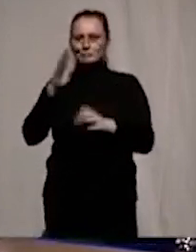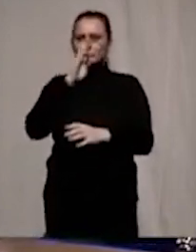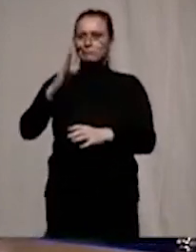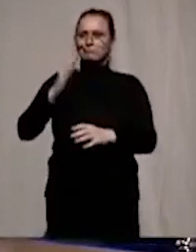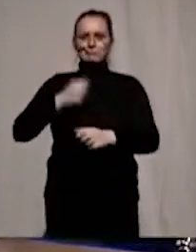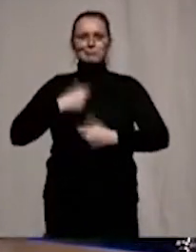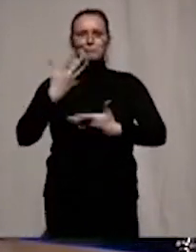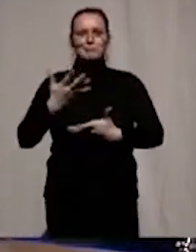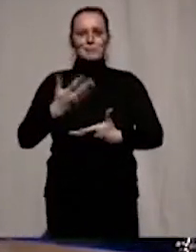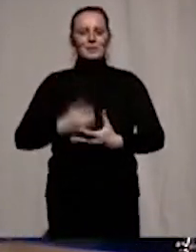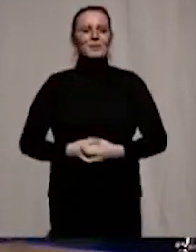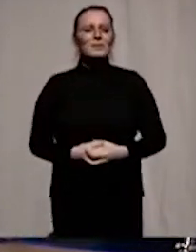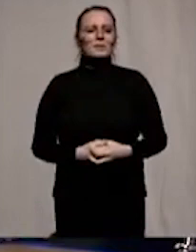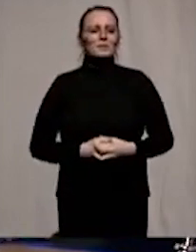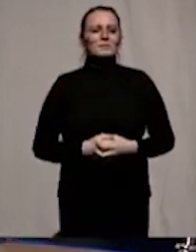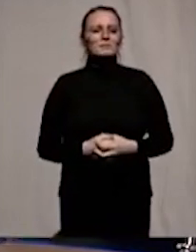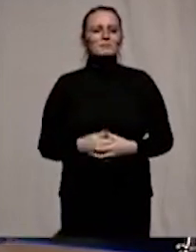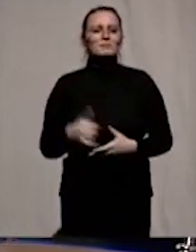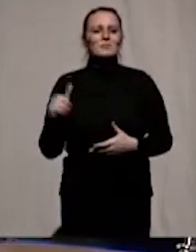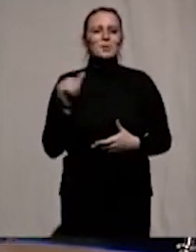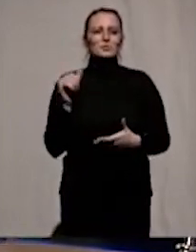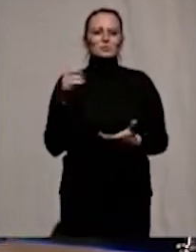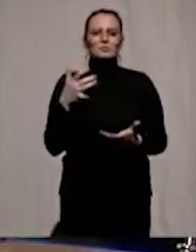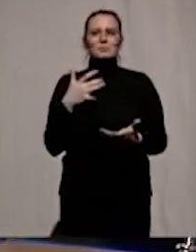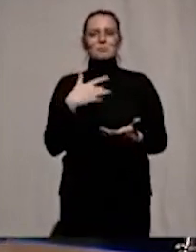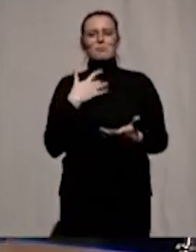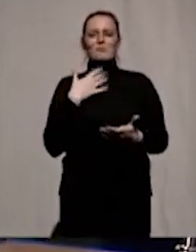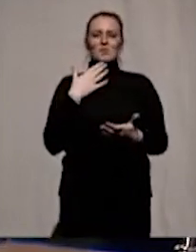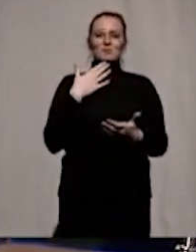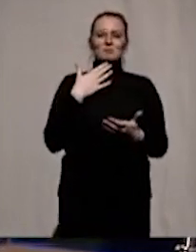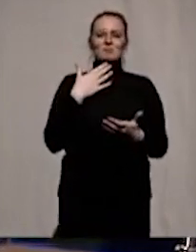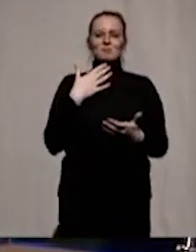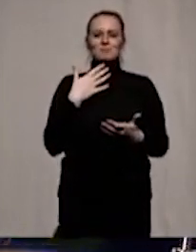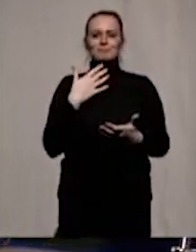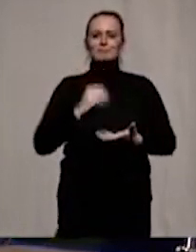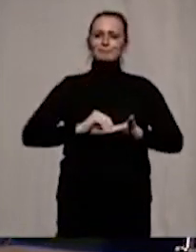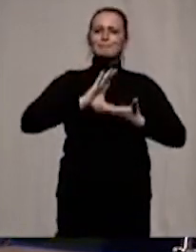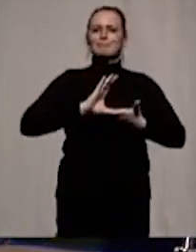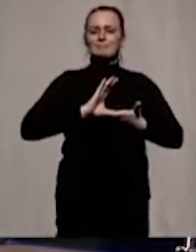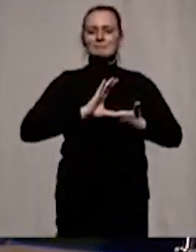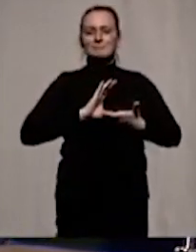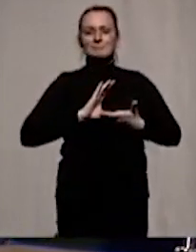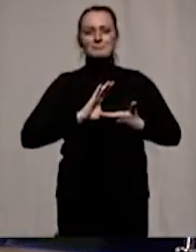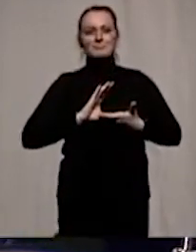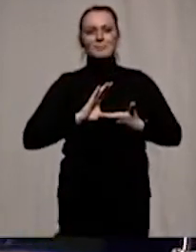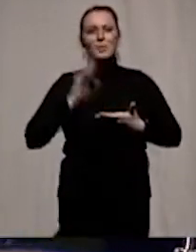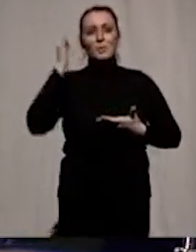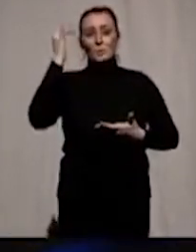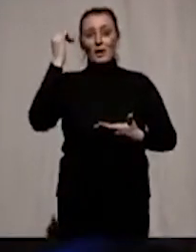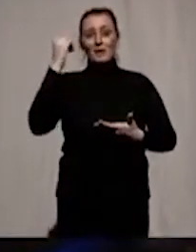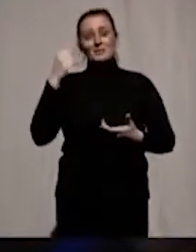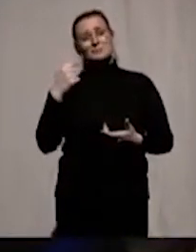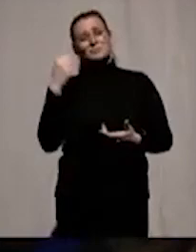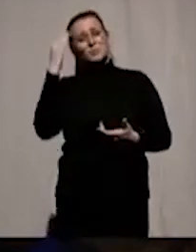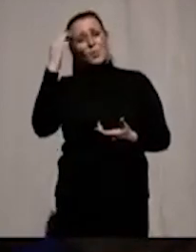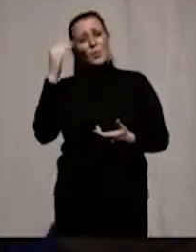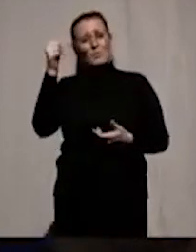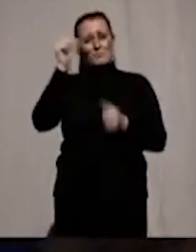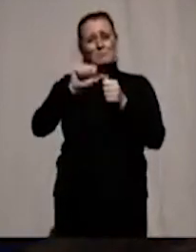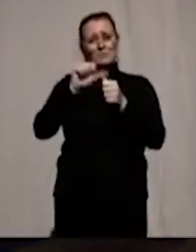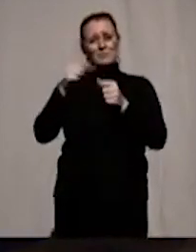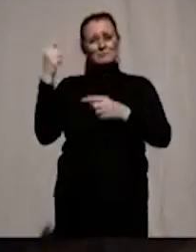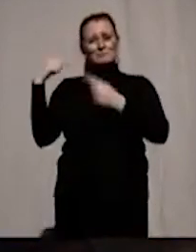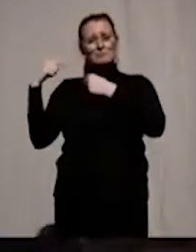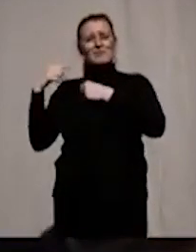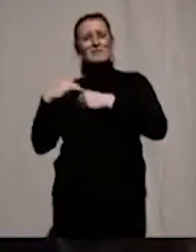And feel kind of good about myself, because I know I was still hurt by what happened that day until